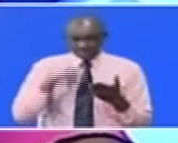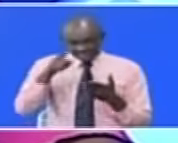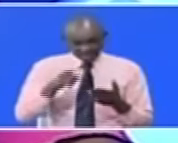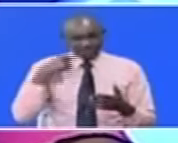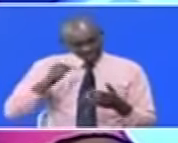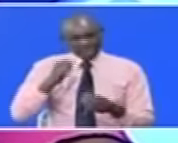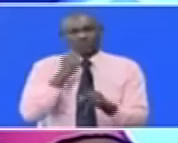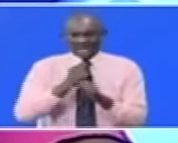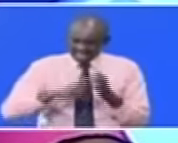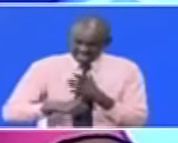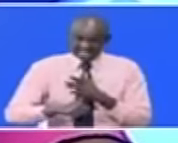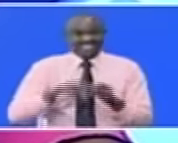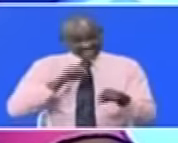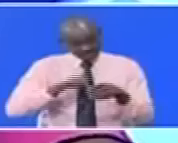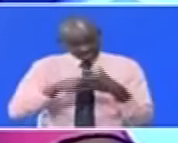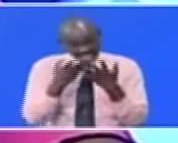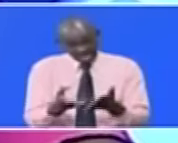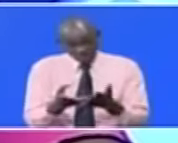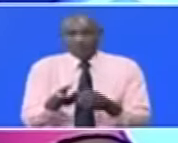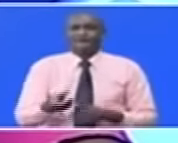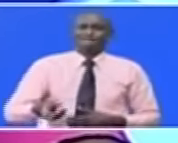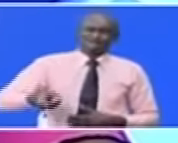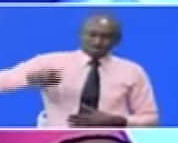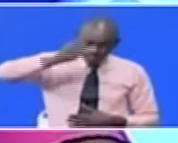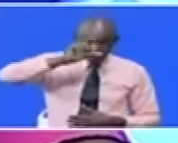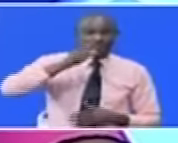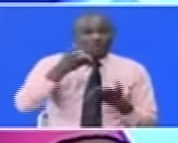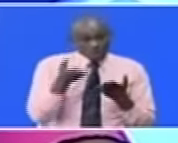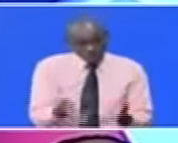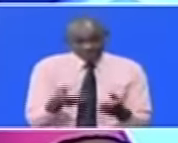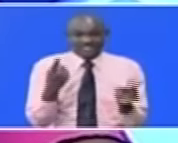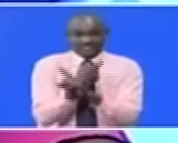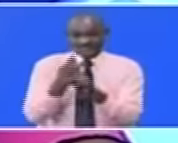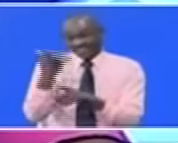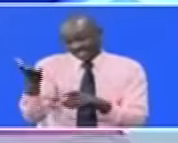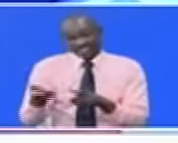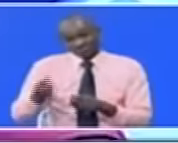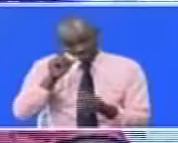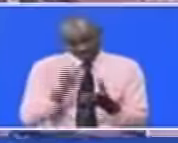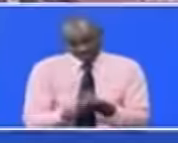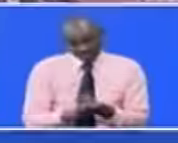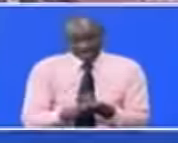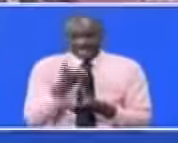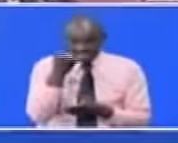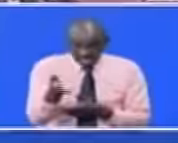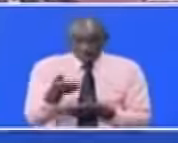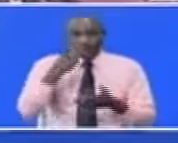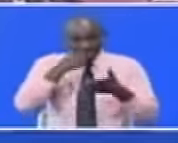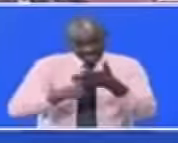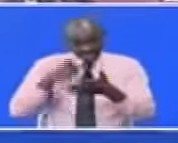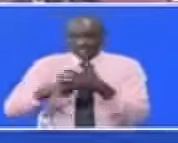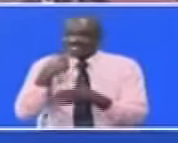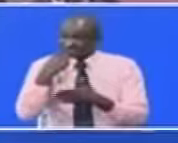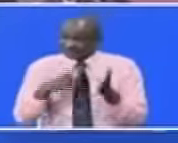their pockets this festive season following an increase in the price of several basic commodities. Data from the latest consumer price inflation